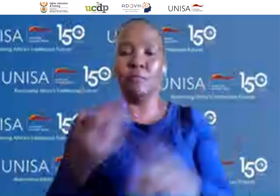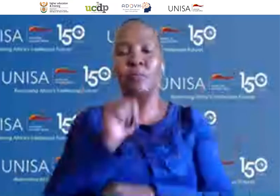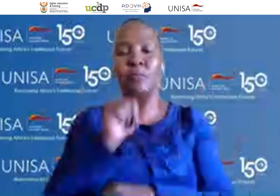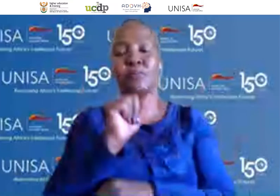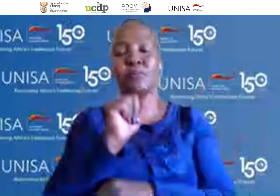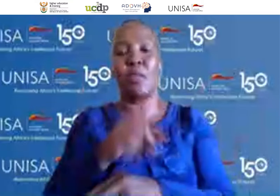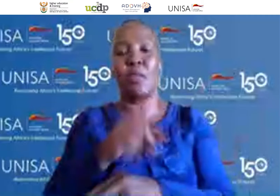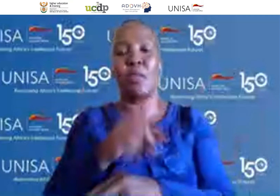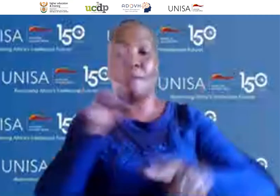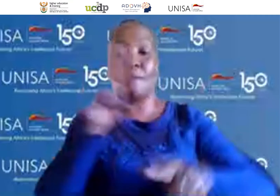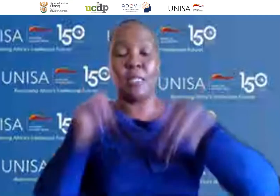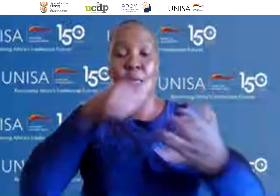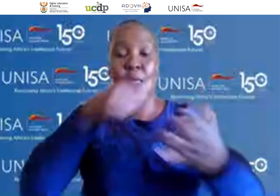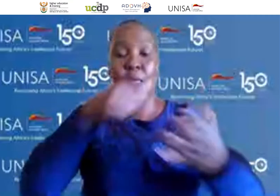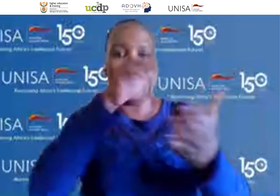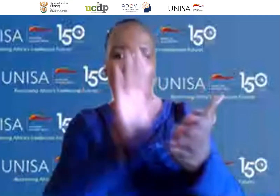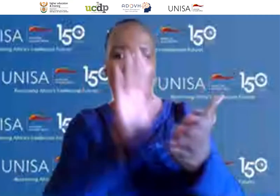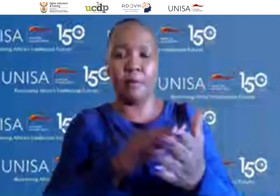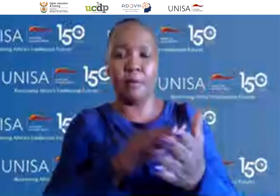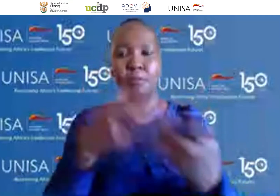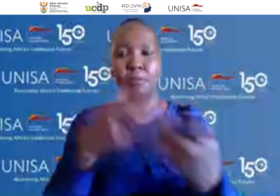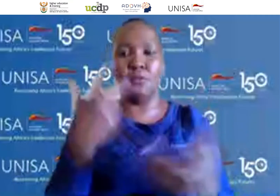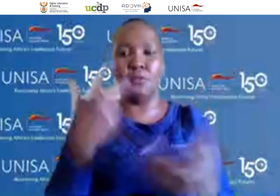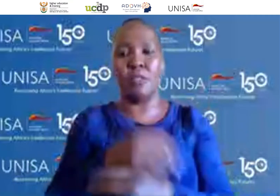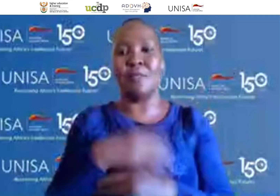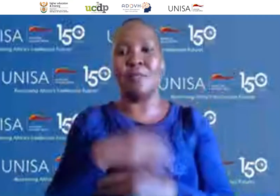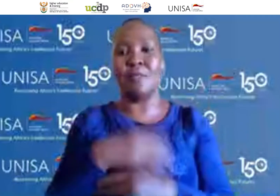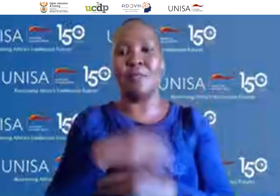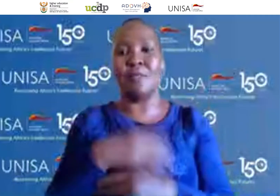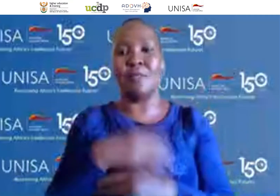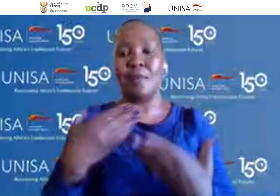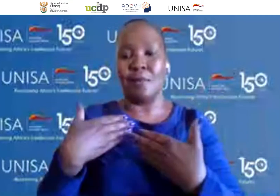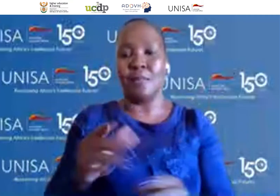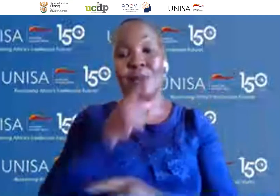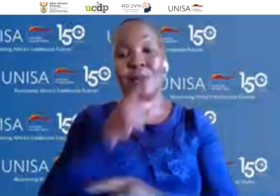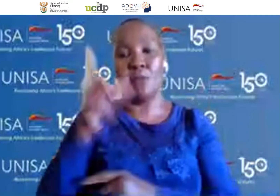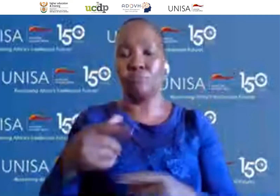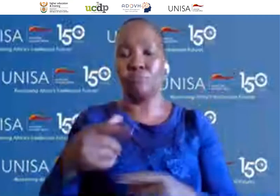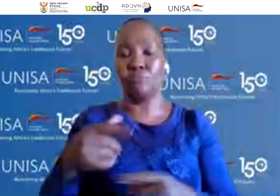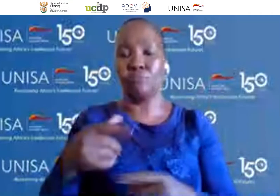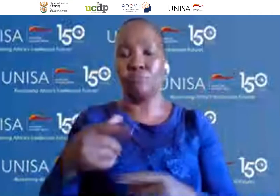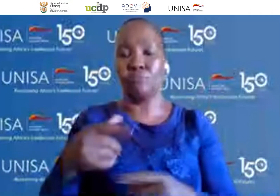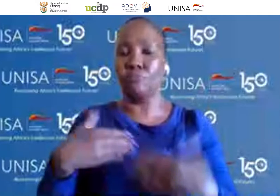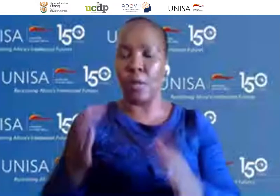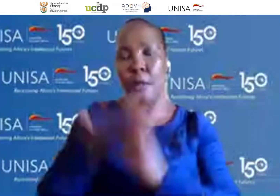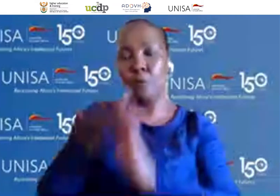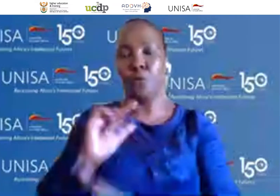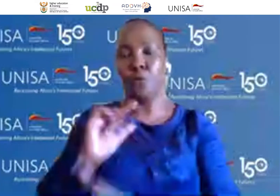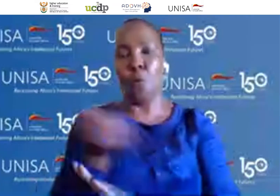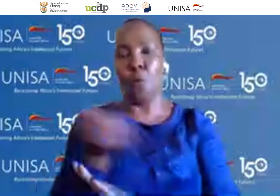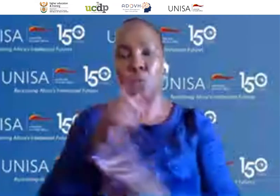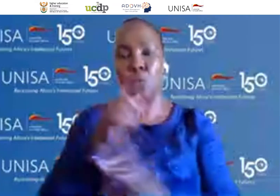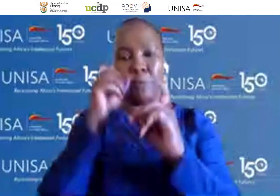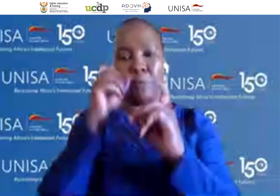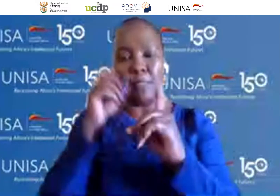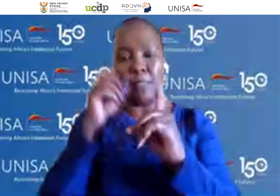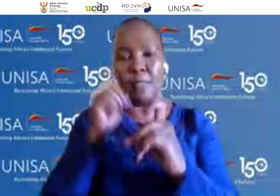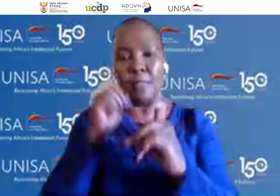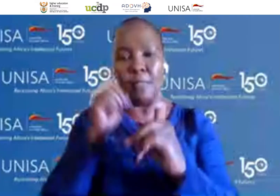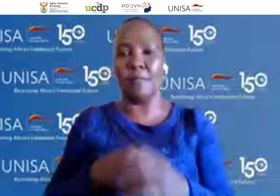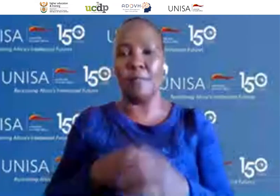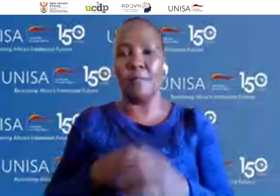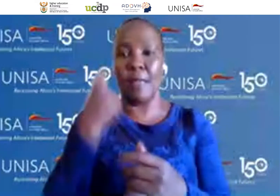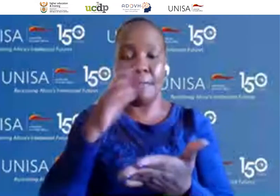Invigilator app is going to prompt you to begin the submission process, to upload all of your pictures, your evidence of academic